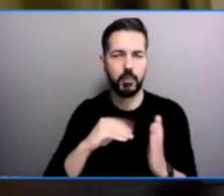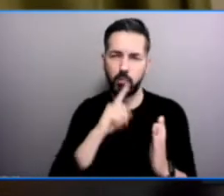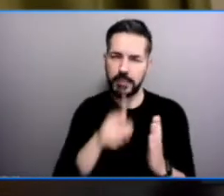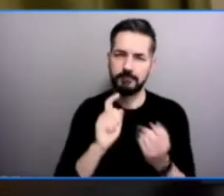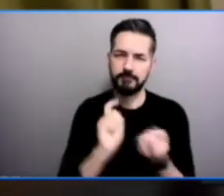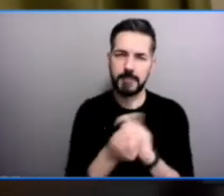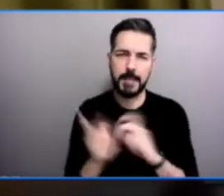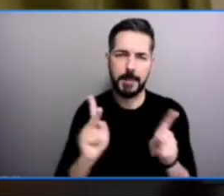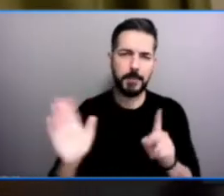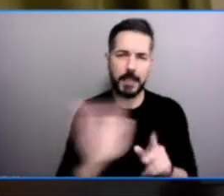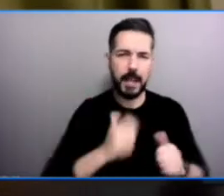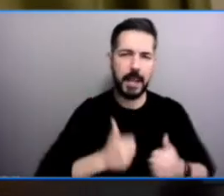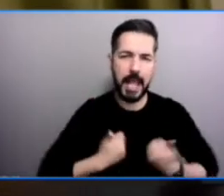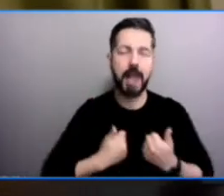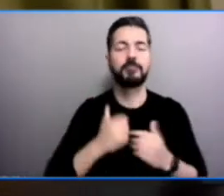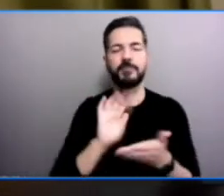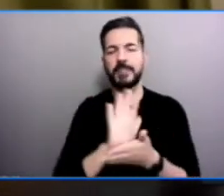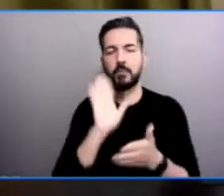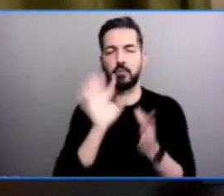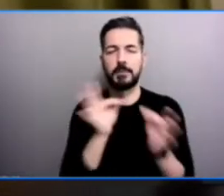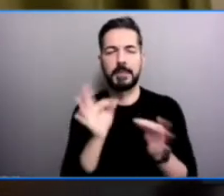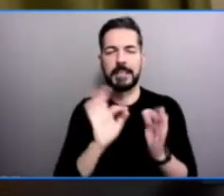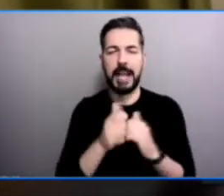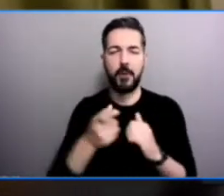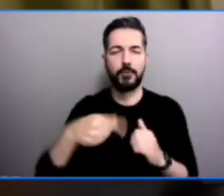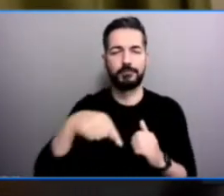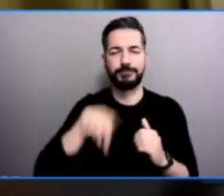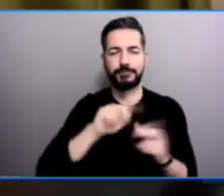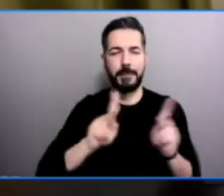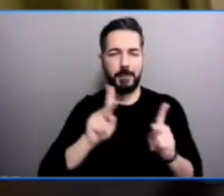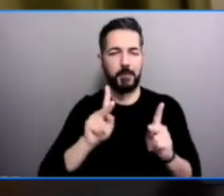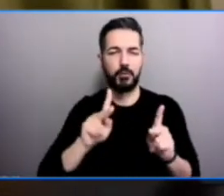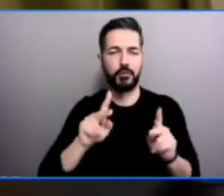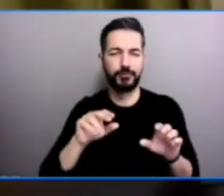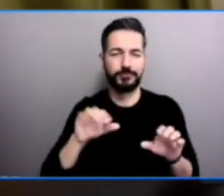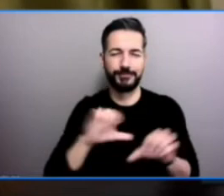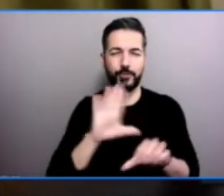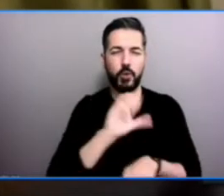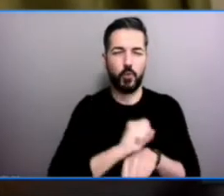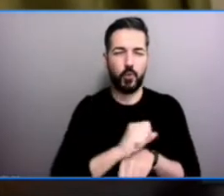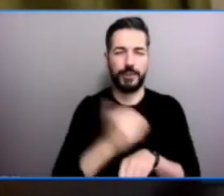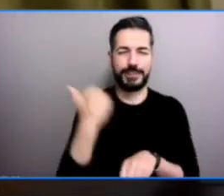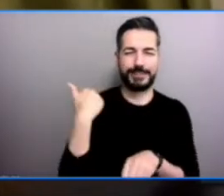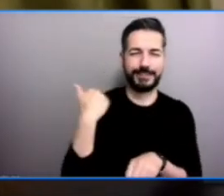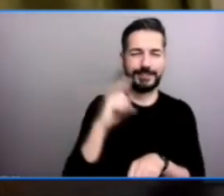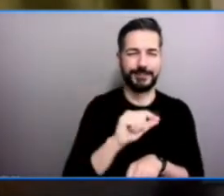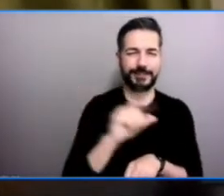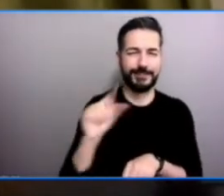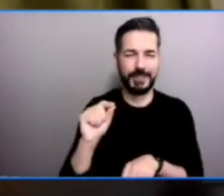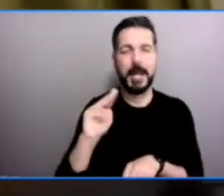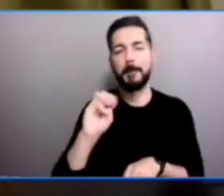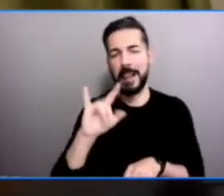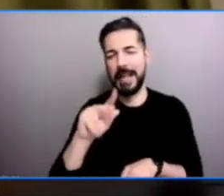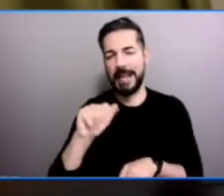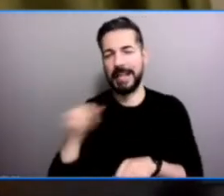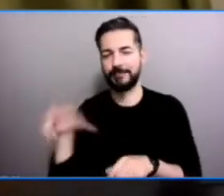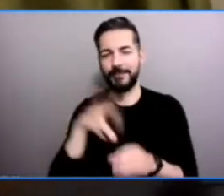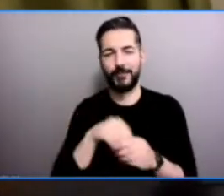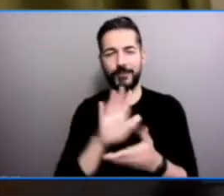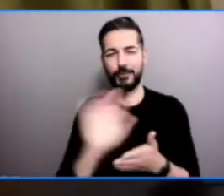just what we have here today. We removed slavery from our Constitution and made a